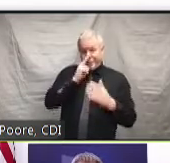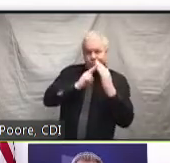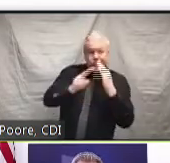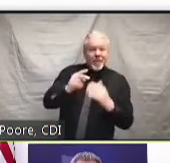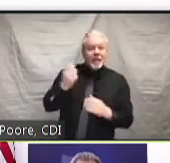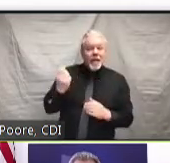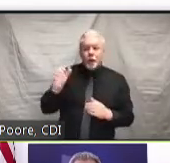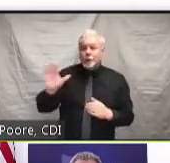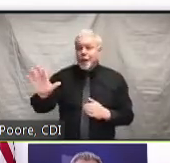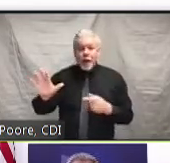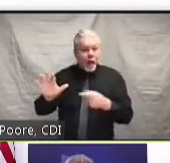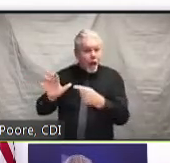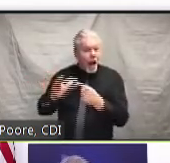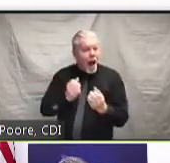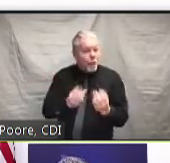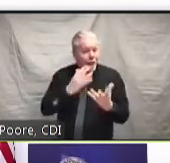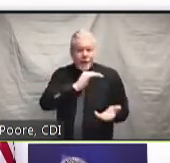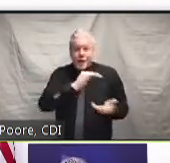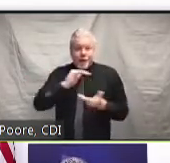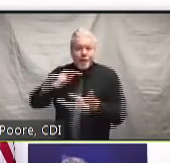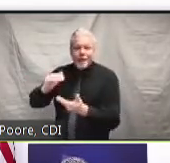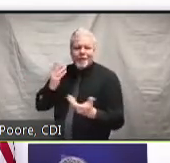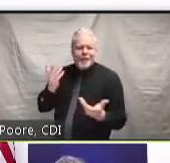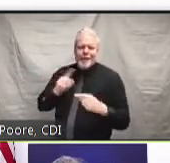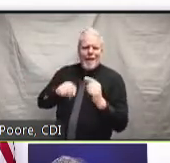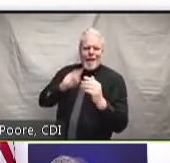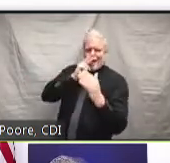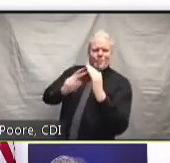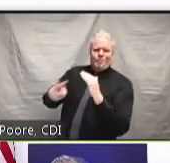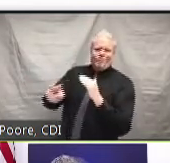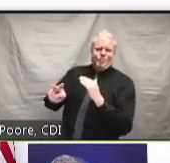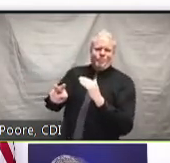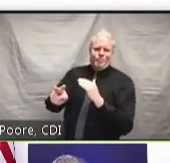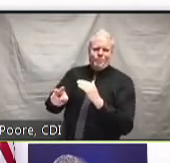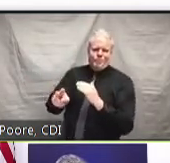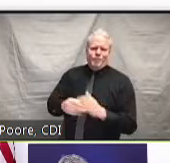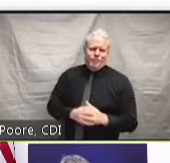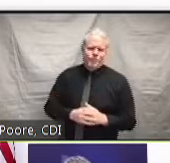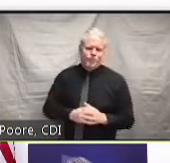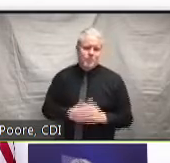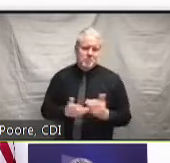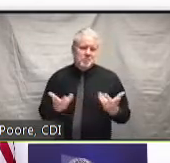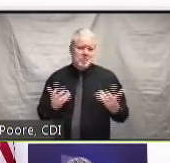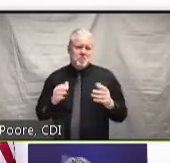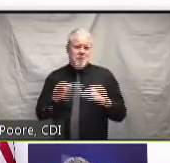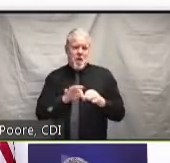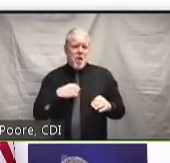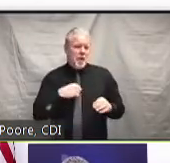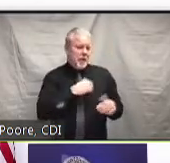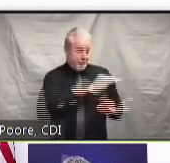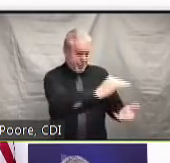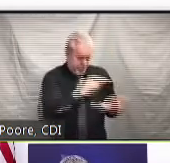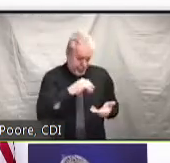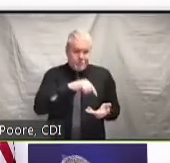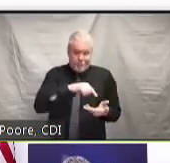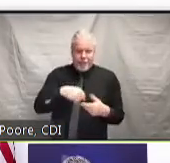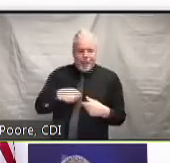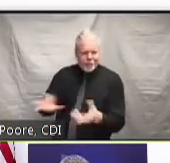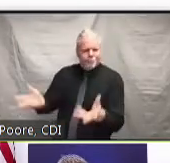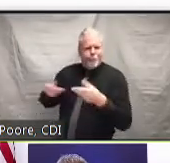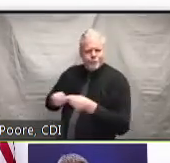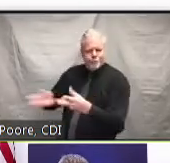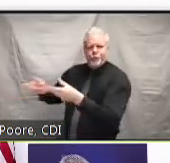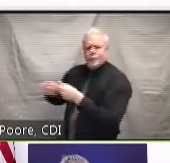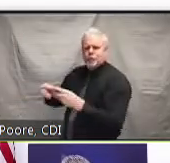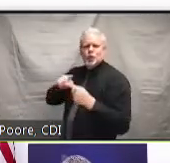we track it week to week and we go through that supply each week. The last thing before I turn over to Dr. Mendoza is a reminder, this Sunday